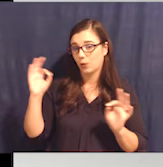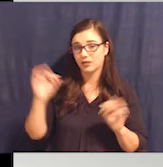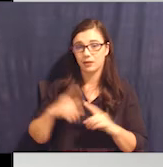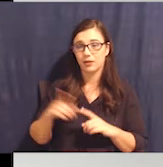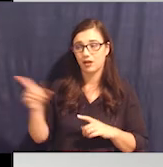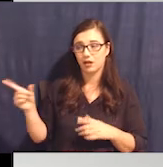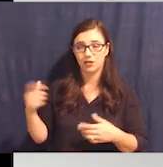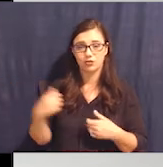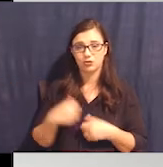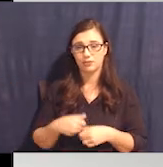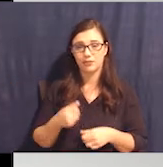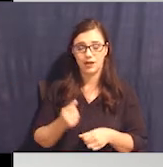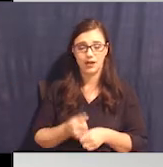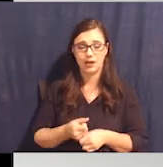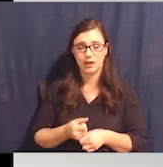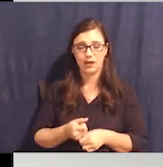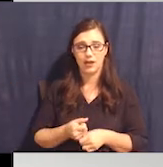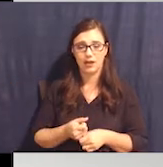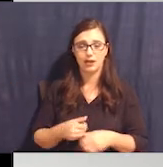no idea, but she has made